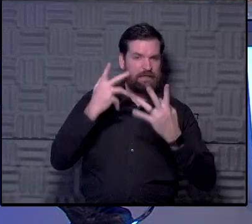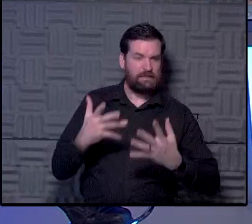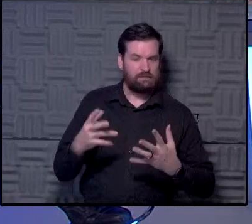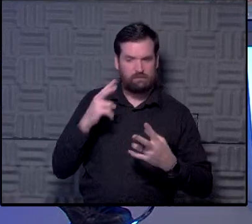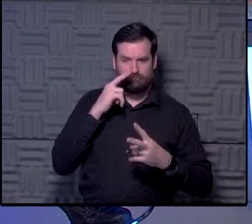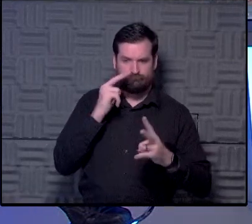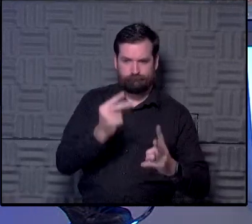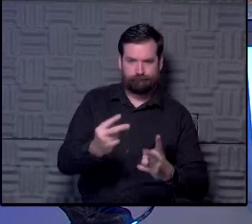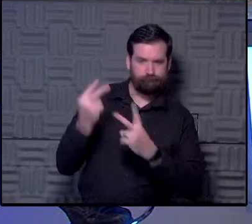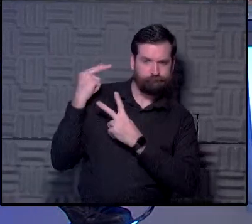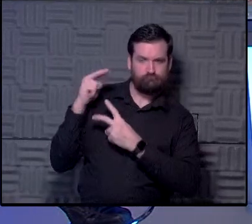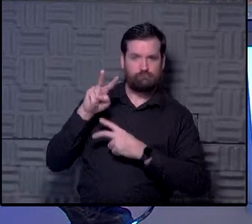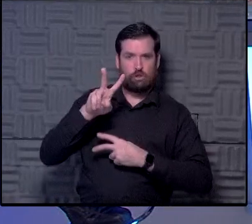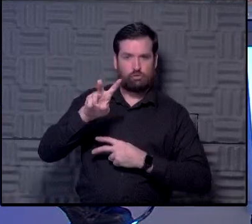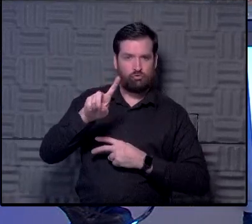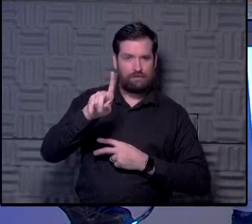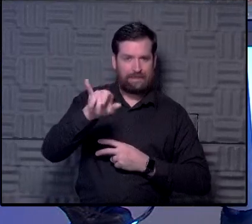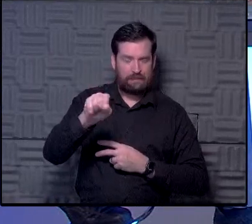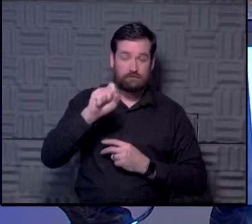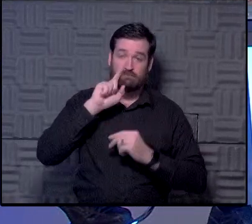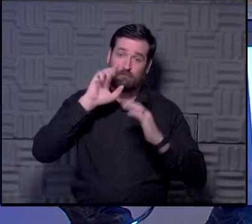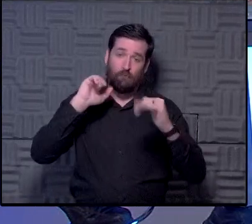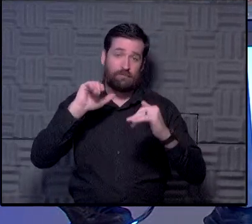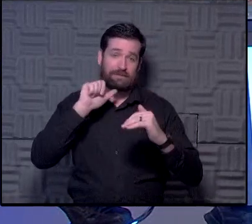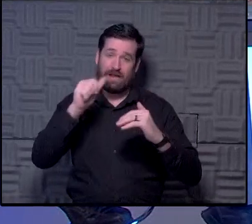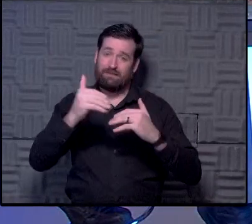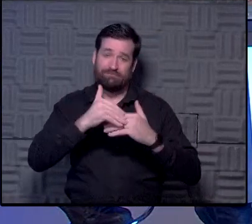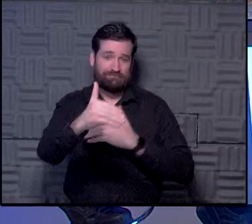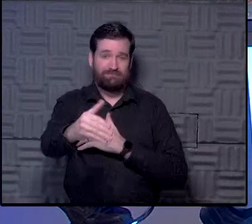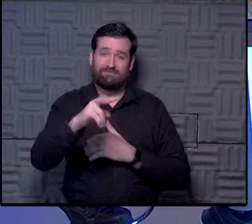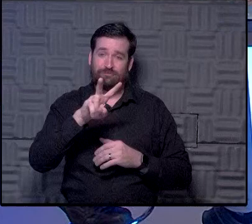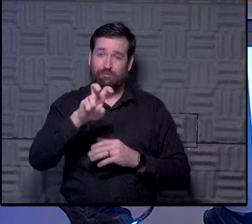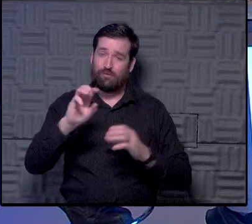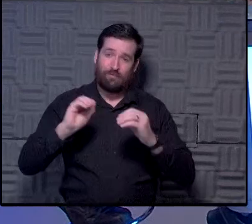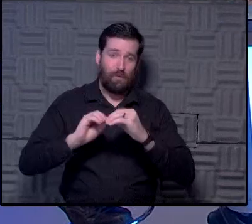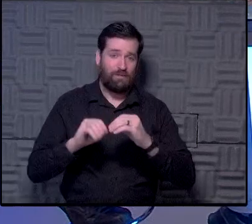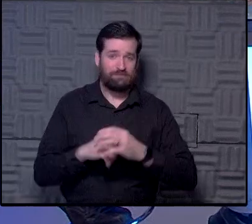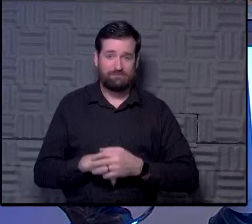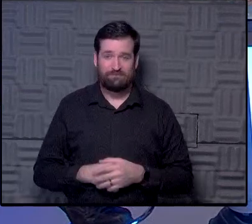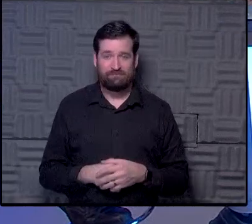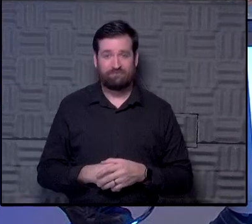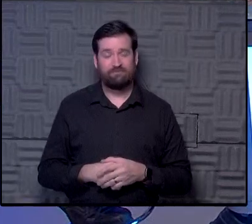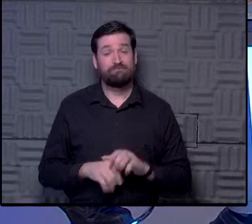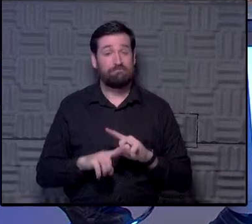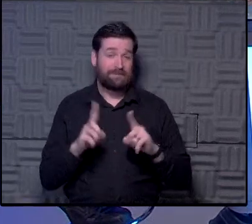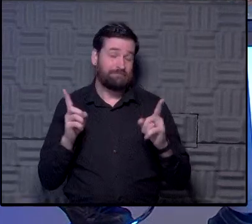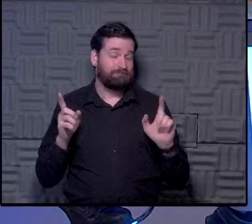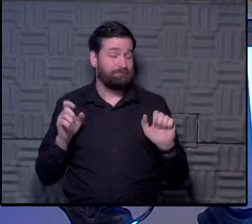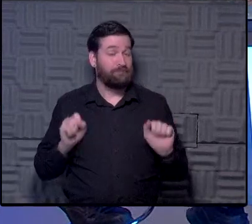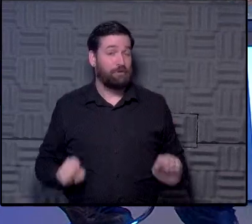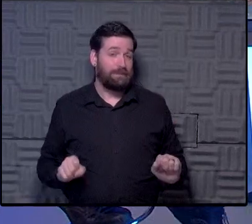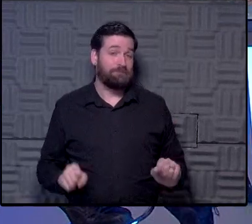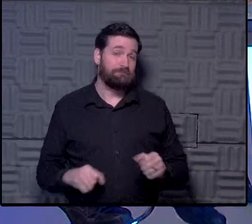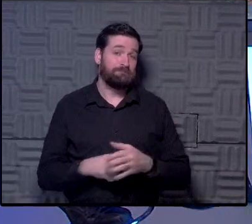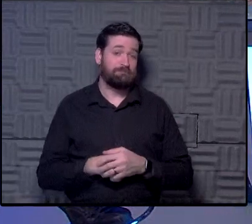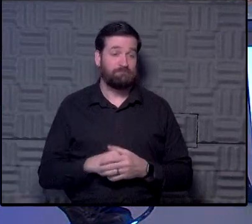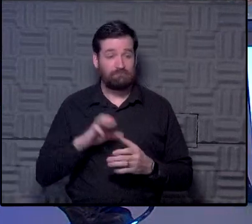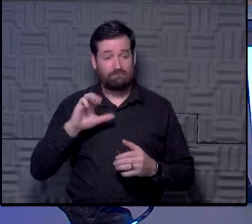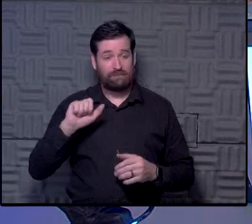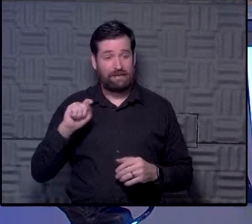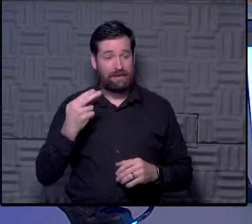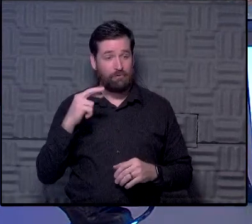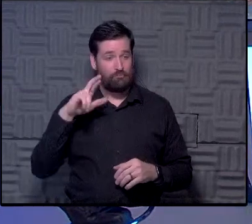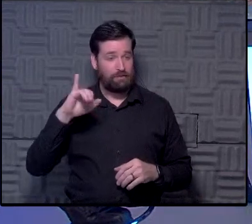back over 200 days and hopefully not going forward 200 more days with this, but could be. Catherine,